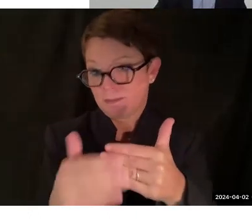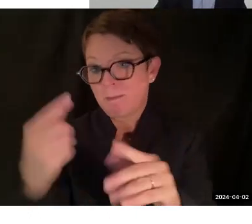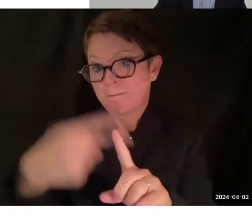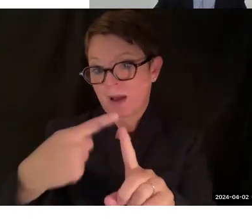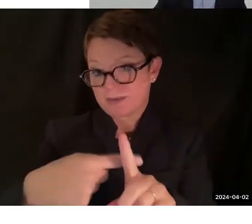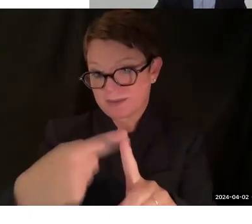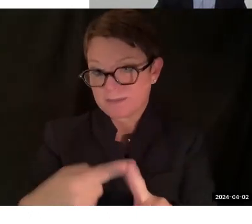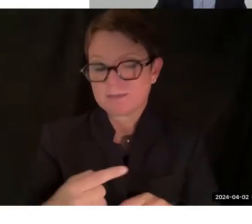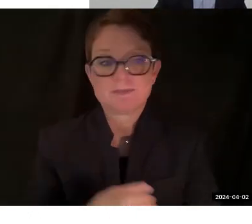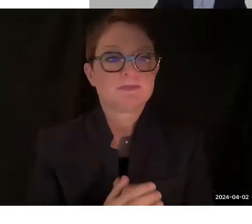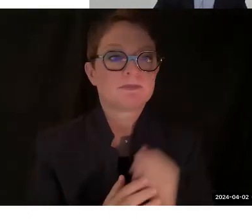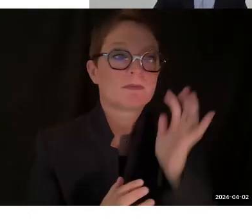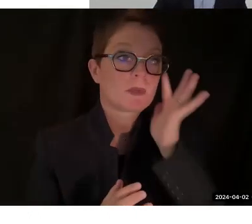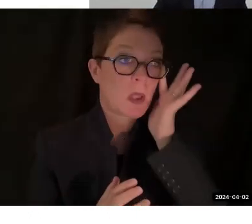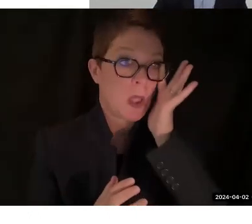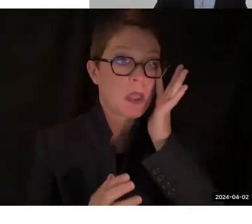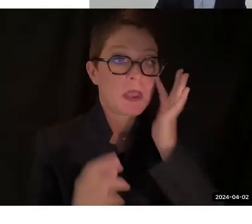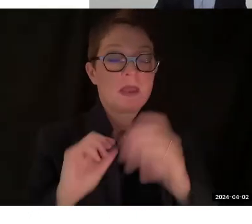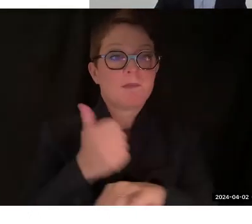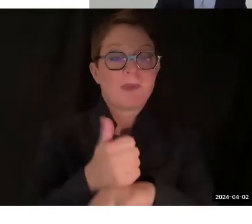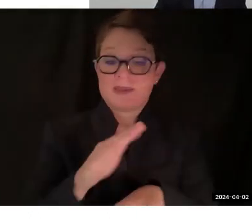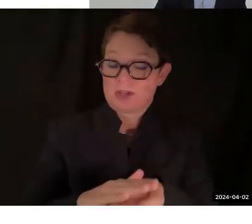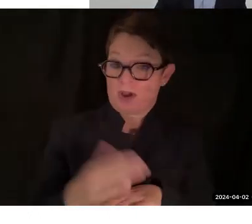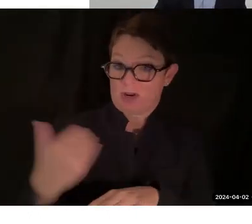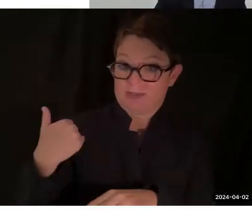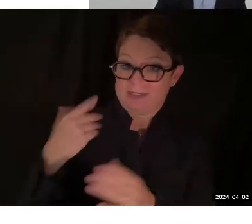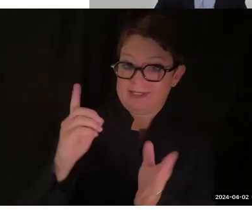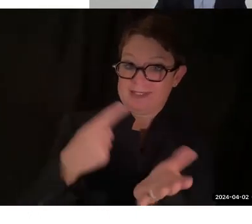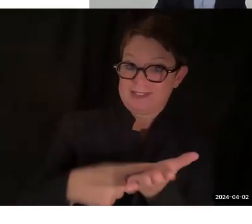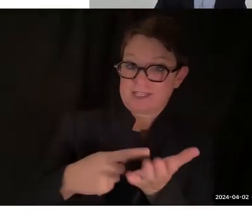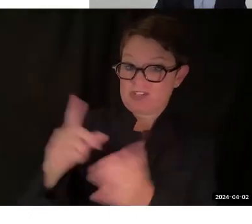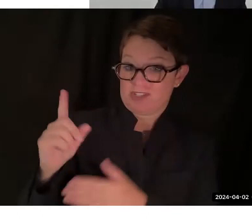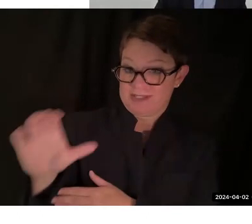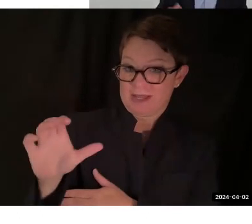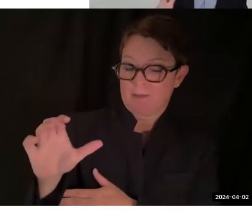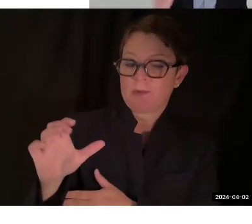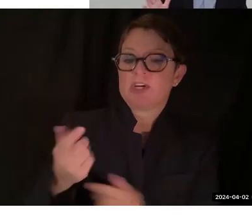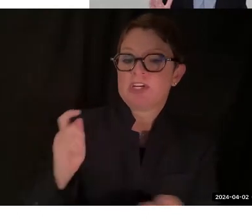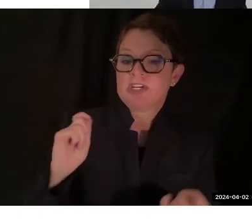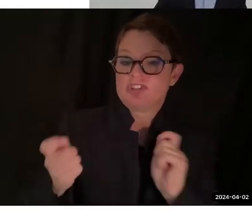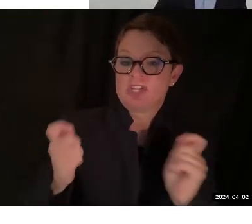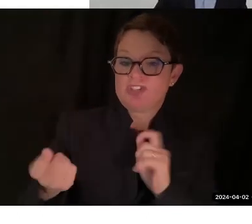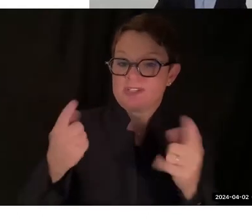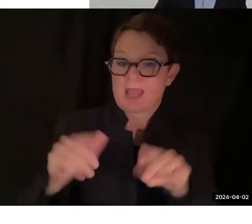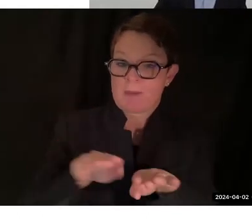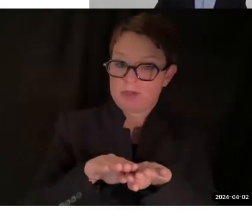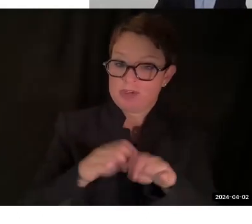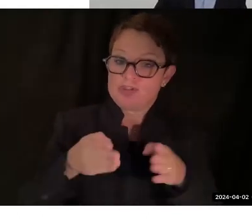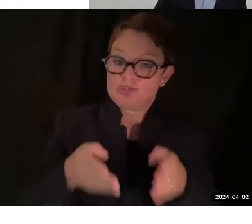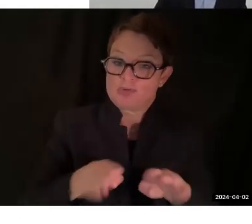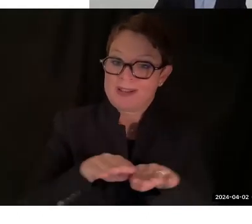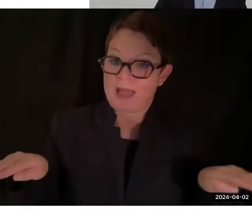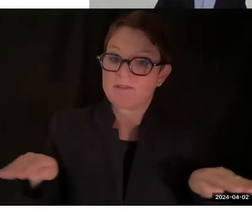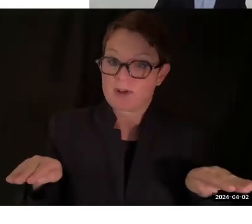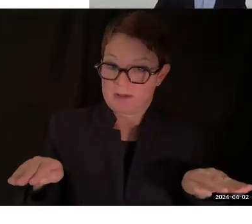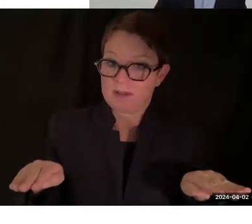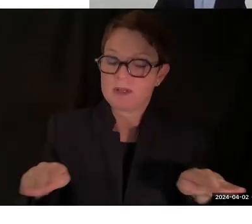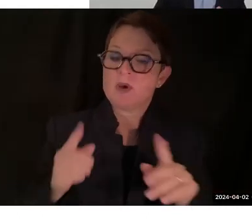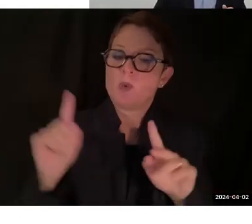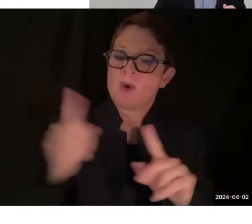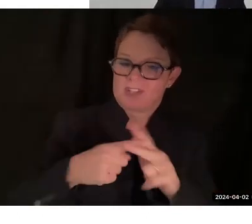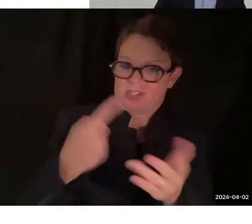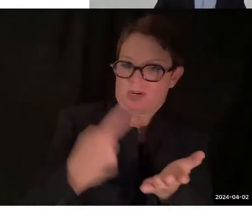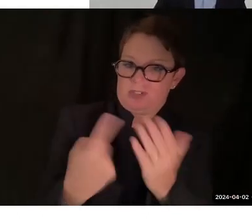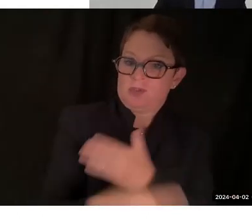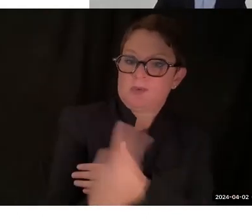months to go. So based on the last discussion in December, we made a number of changes at street level, which is where we wanted to start today. So